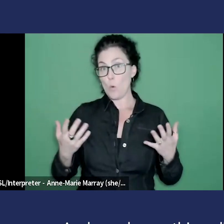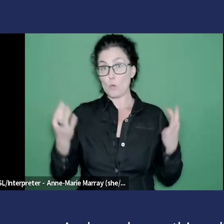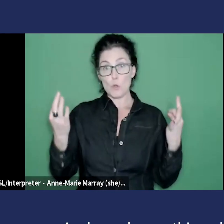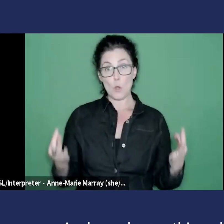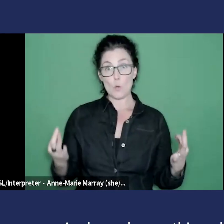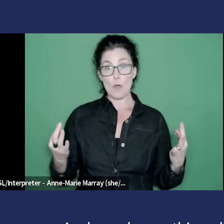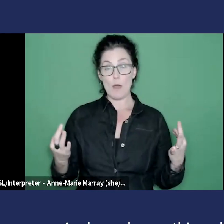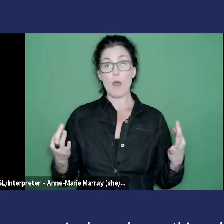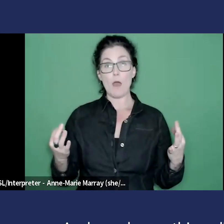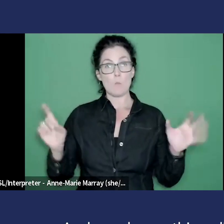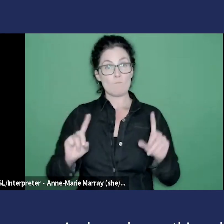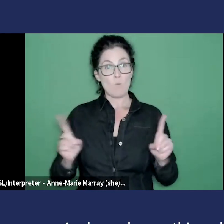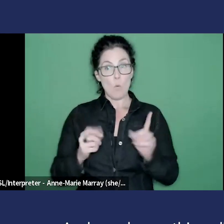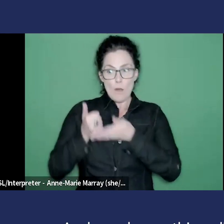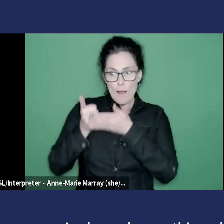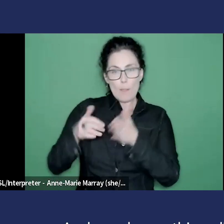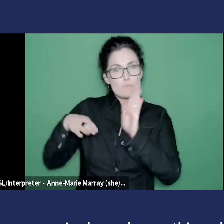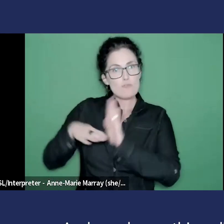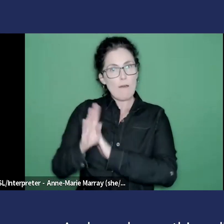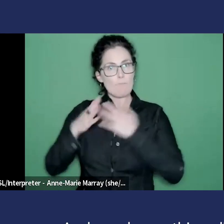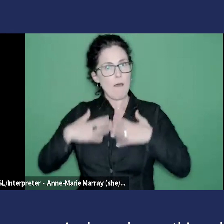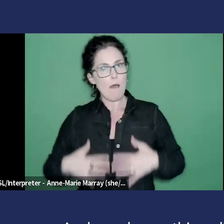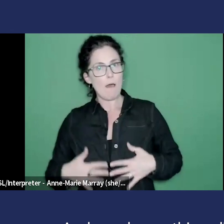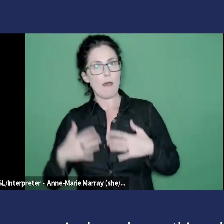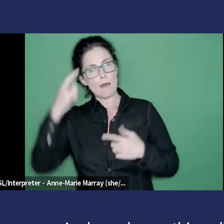and, you know, things like